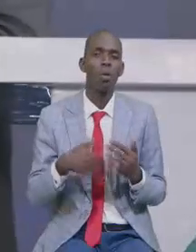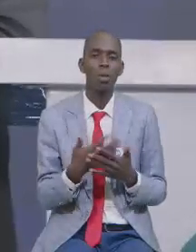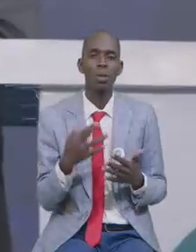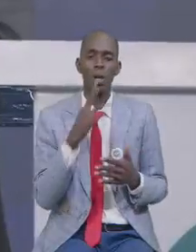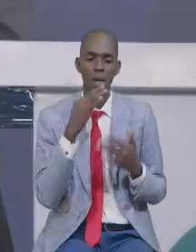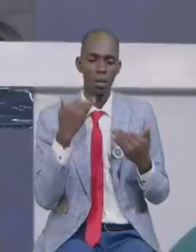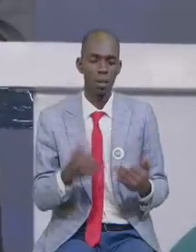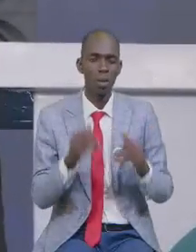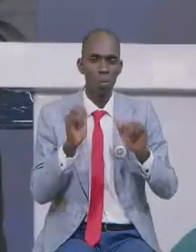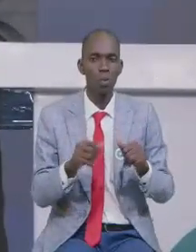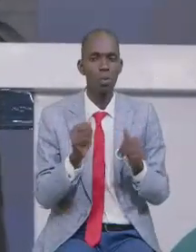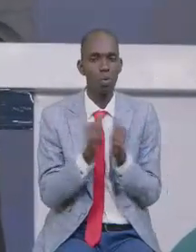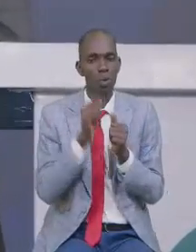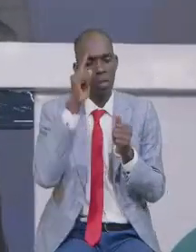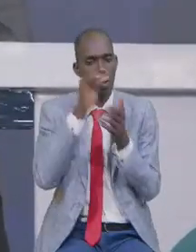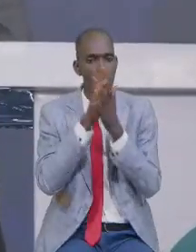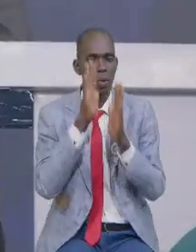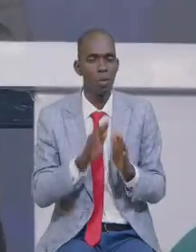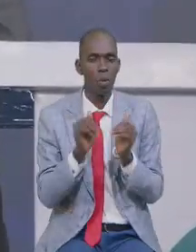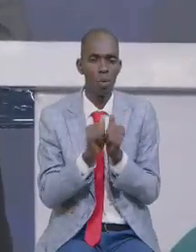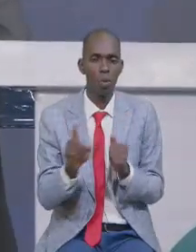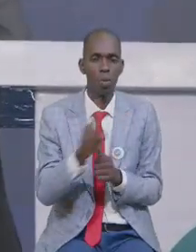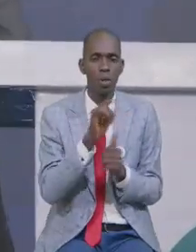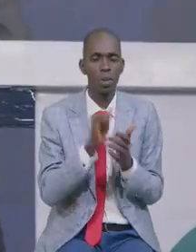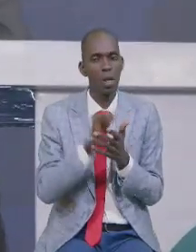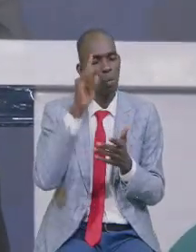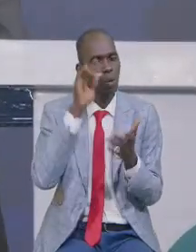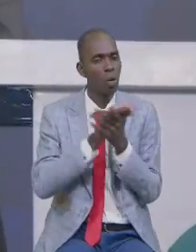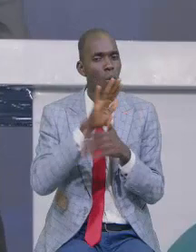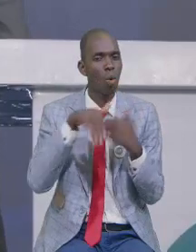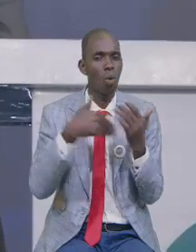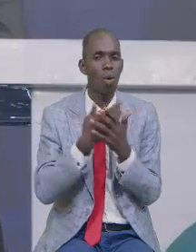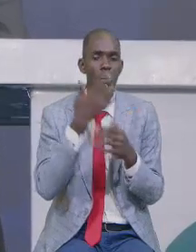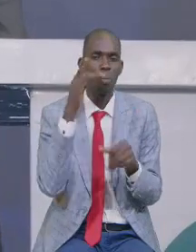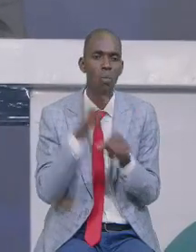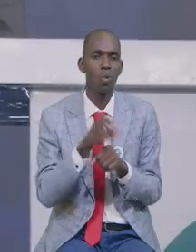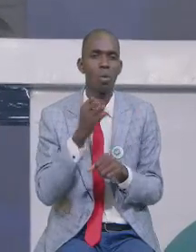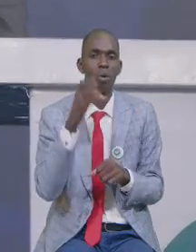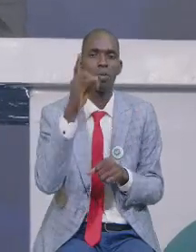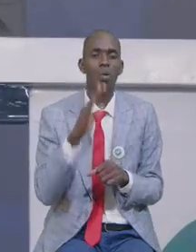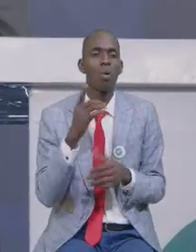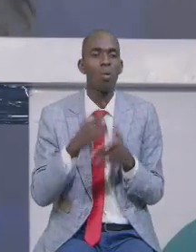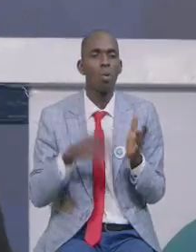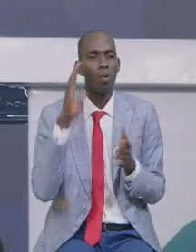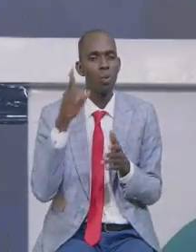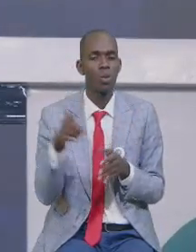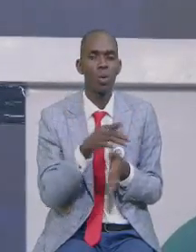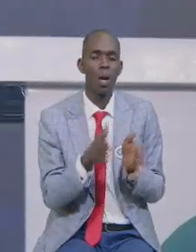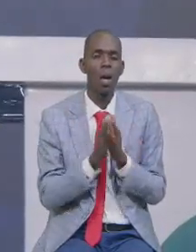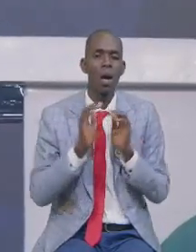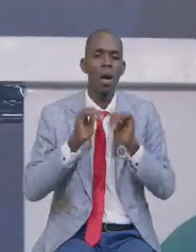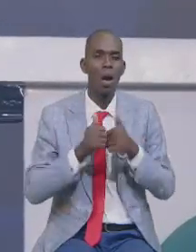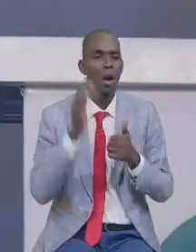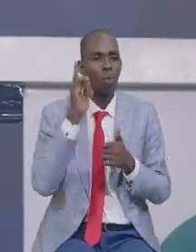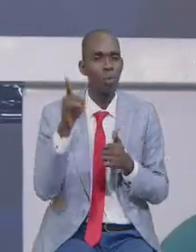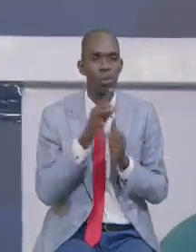the believer. With the one that believes of the promises of God, what will you ask? How will you pray? You'll